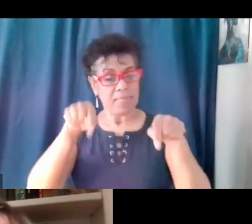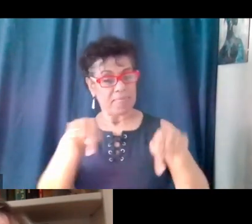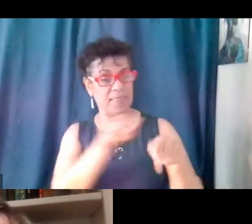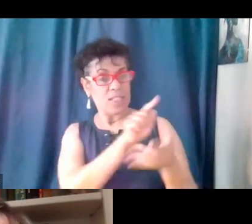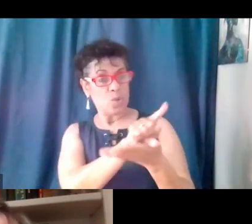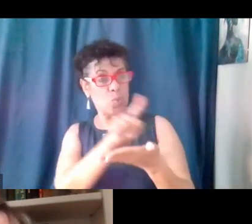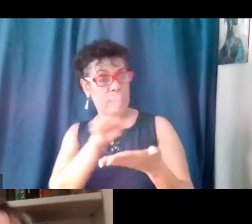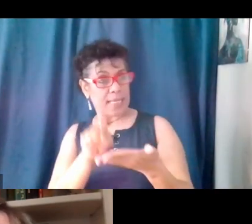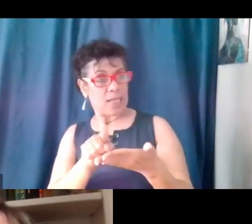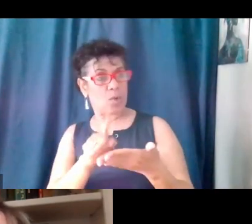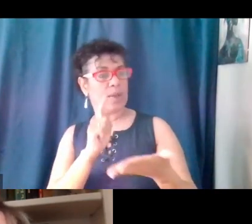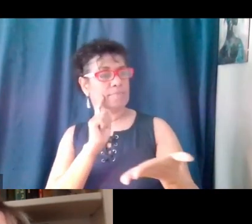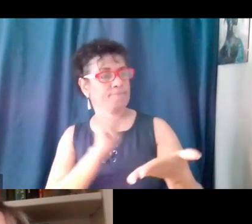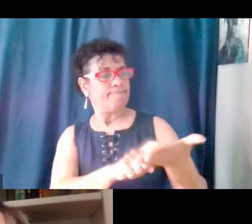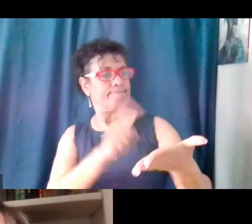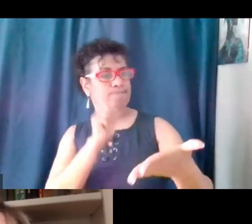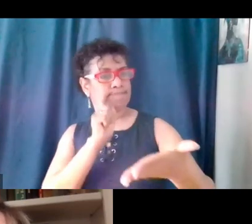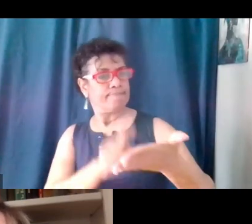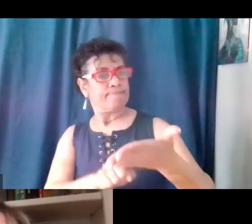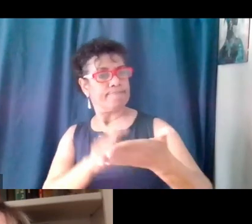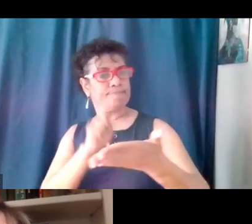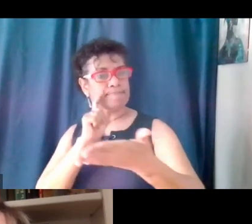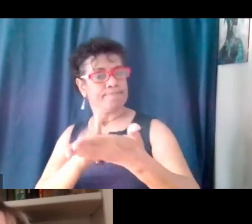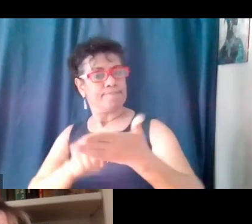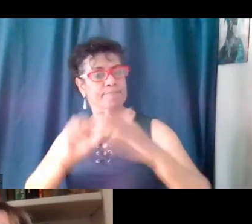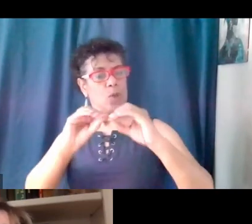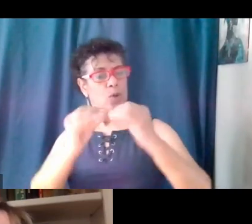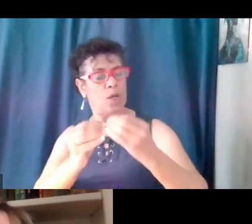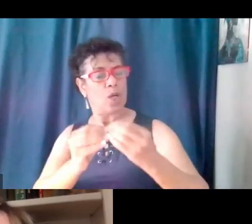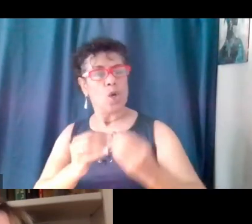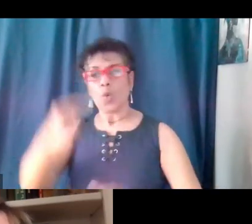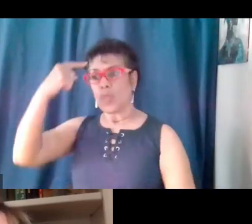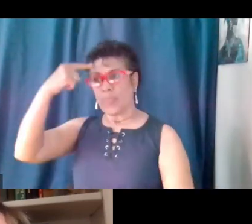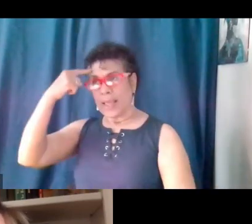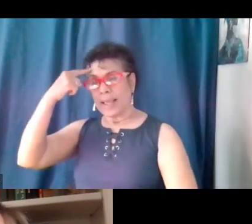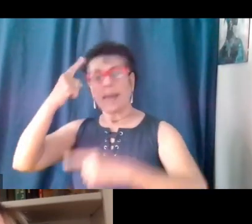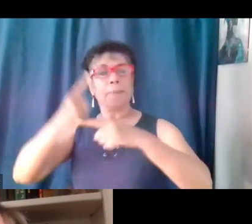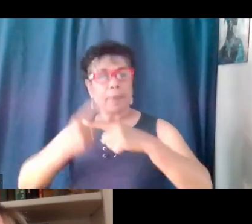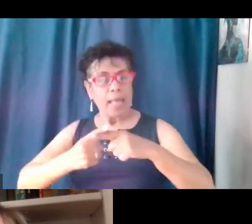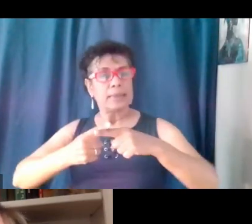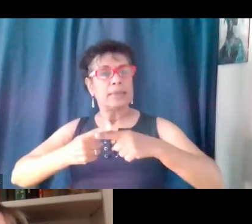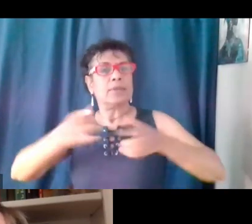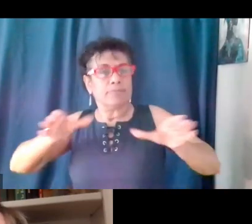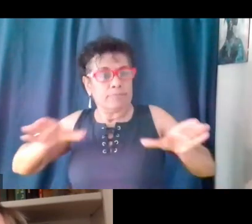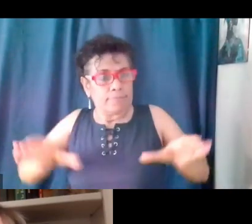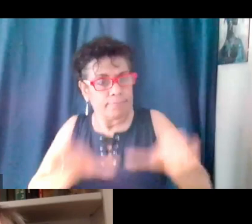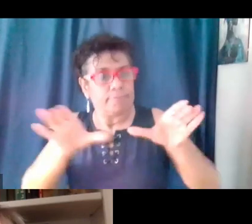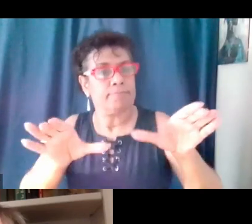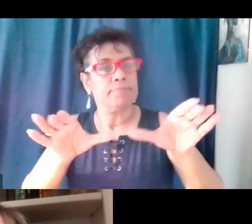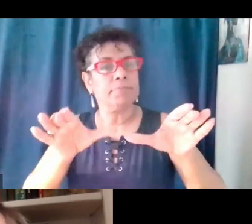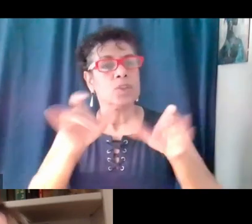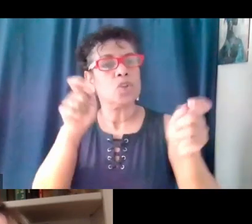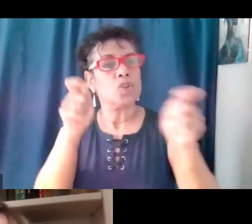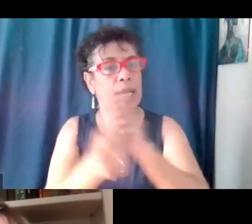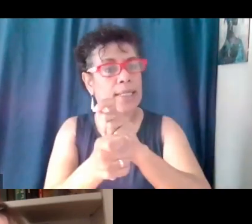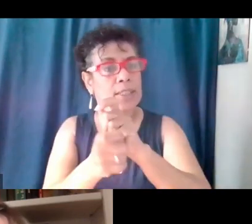our organizations that are truly not just thinking about change, but they are intentionally making change that is including